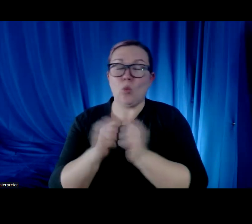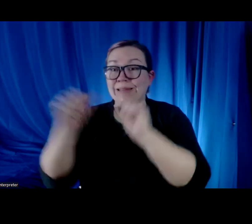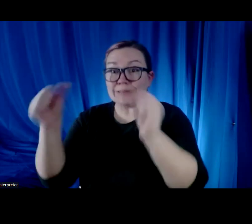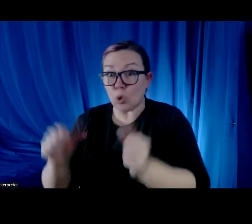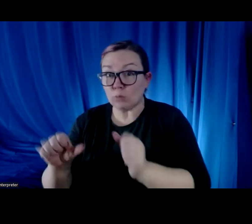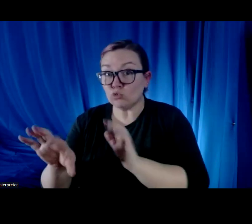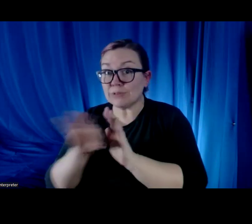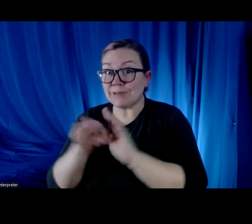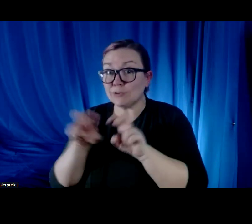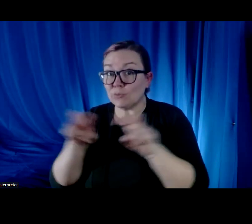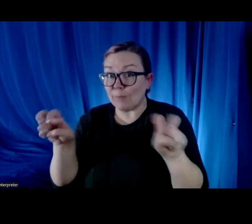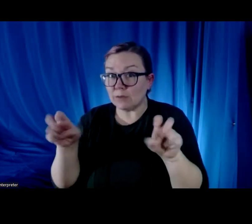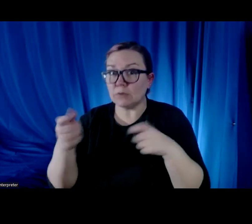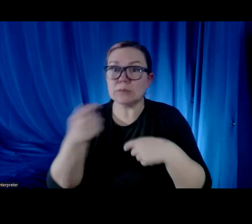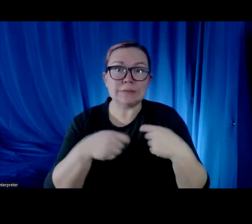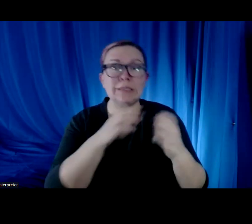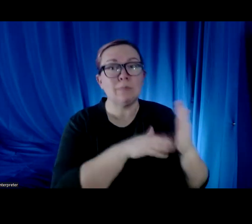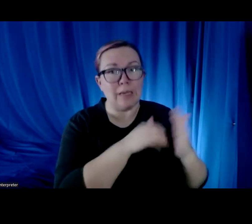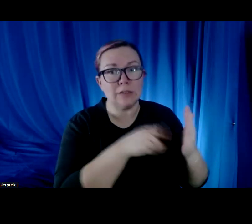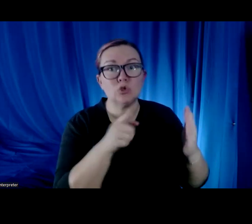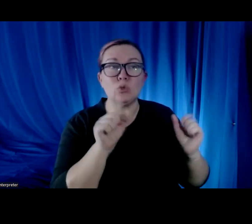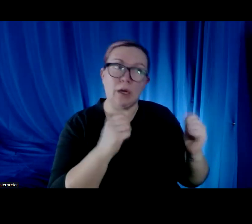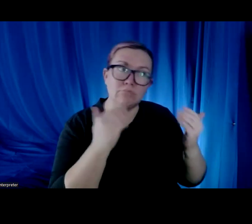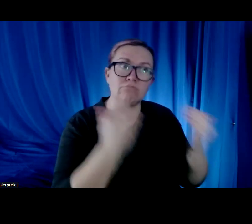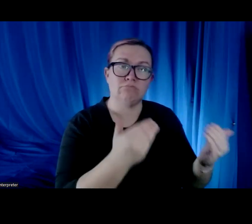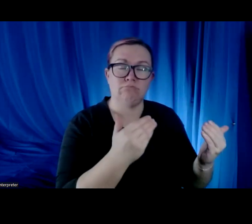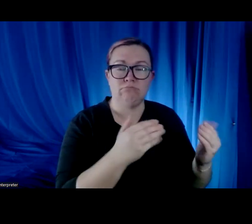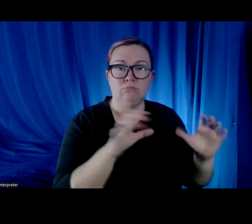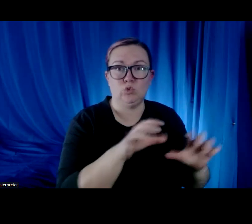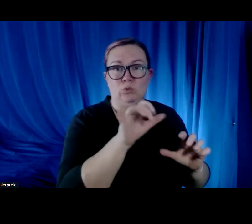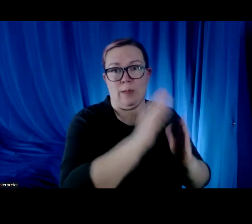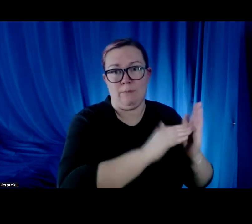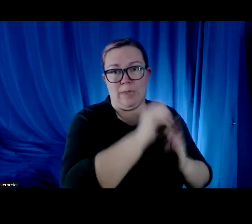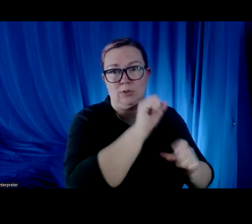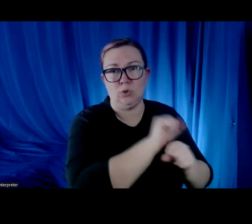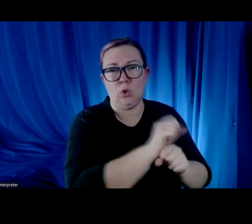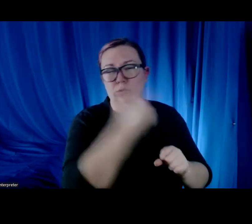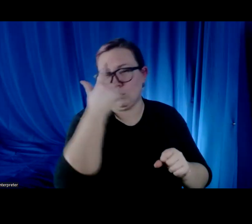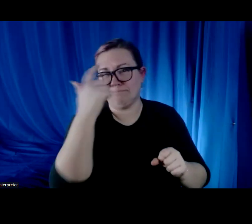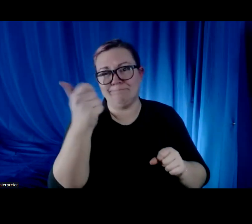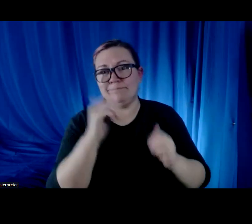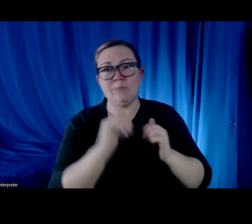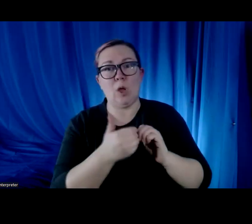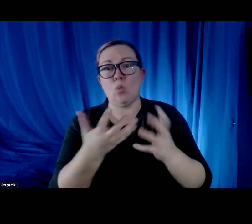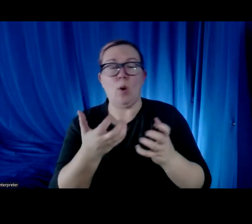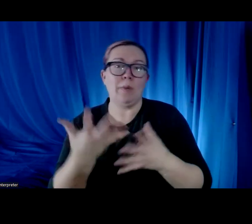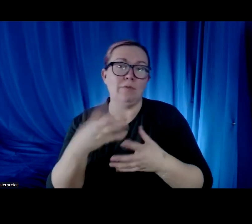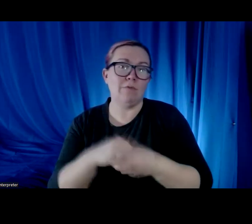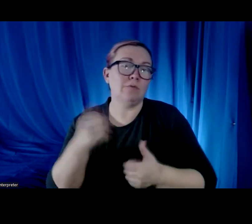selection panels. Mhm. So yeah, you can kind of determine how you want to be involved and for which